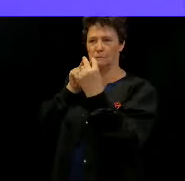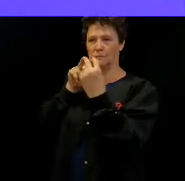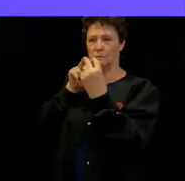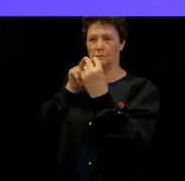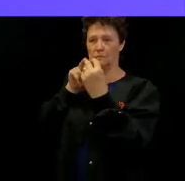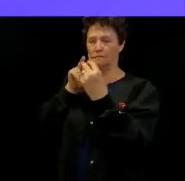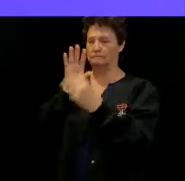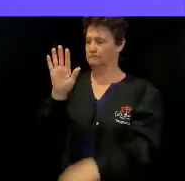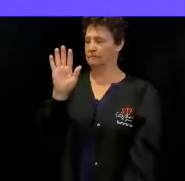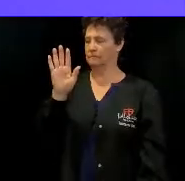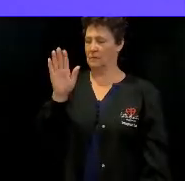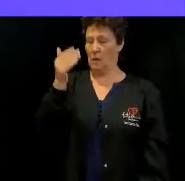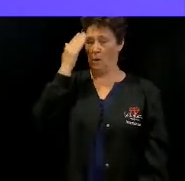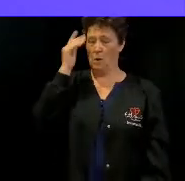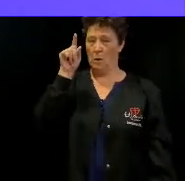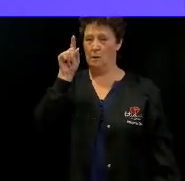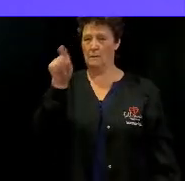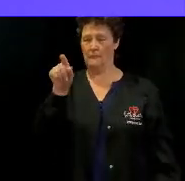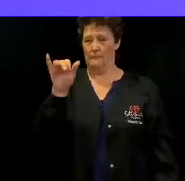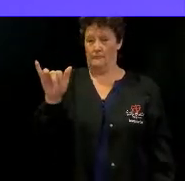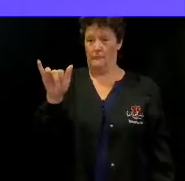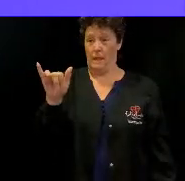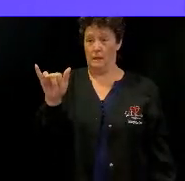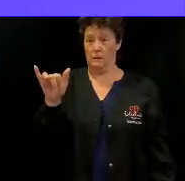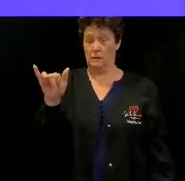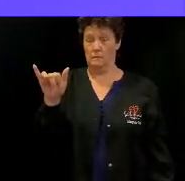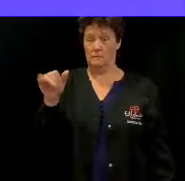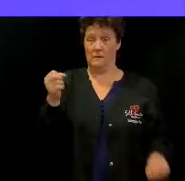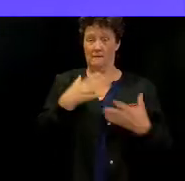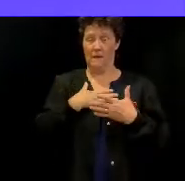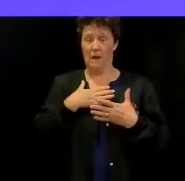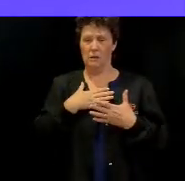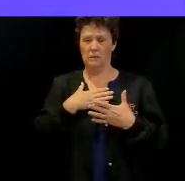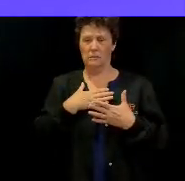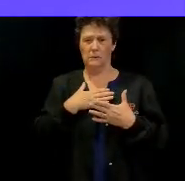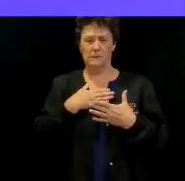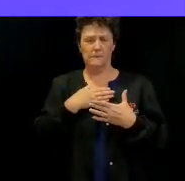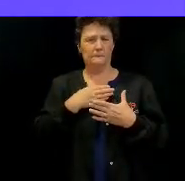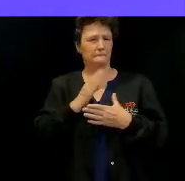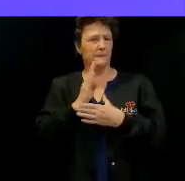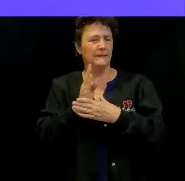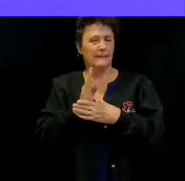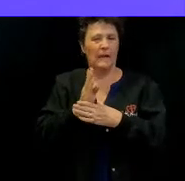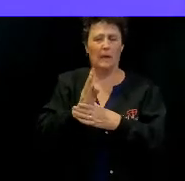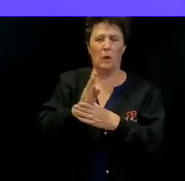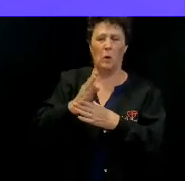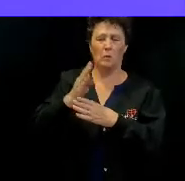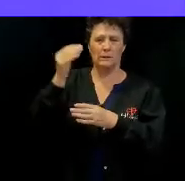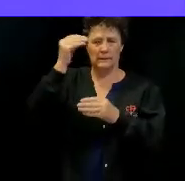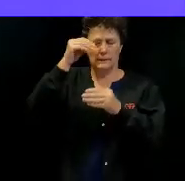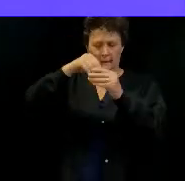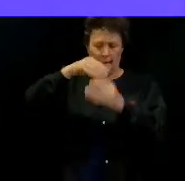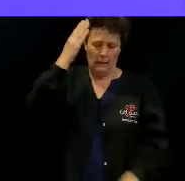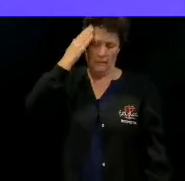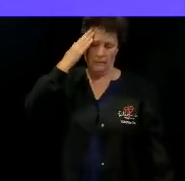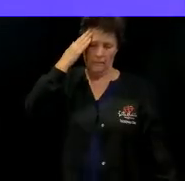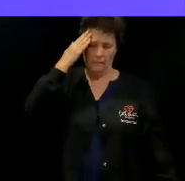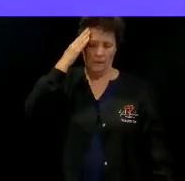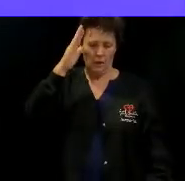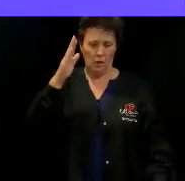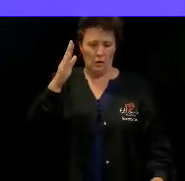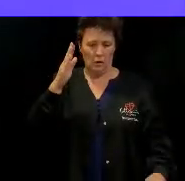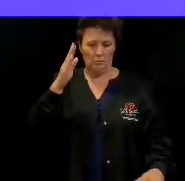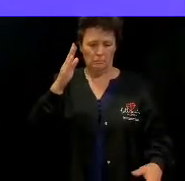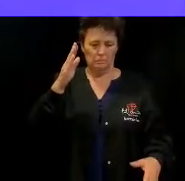You need to acknowledge it. Why? There's a psychological part of this. There's a chemical, a biochemical. Because when you sit and you face